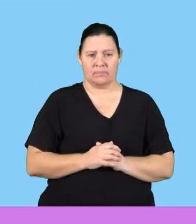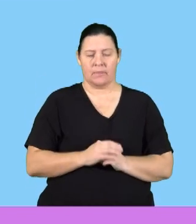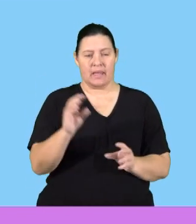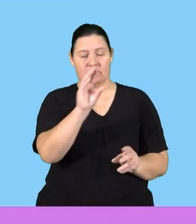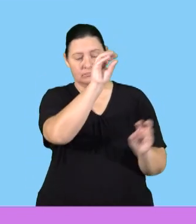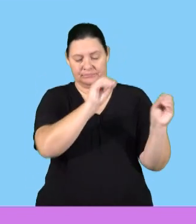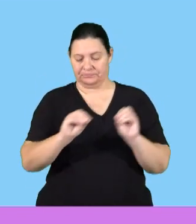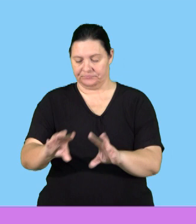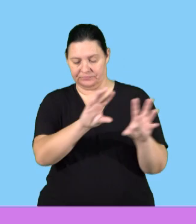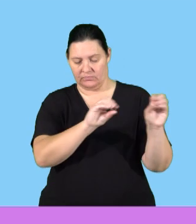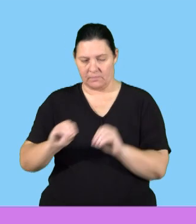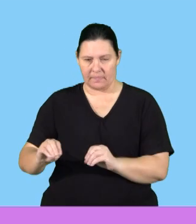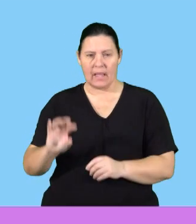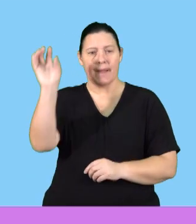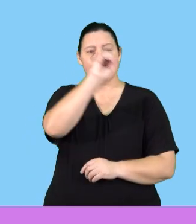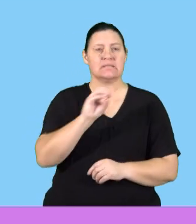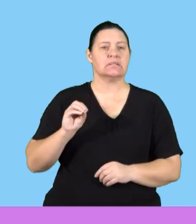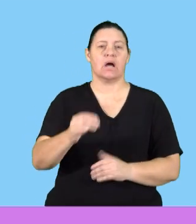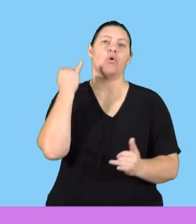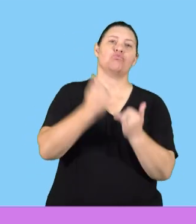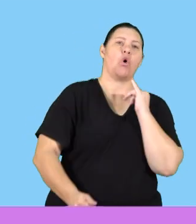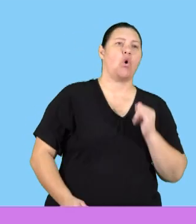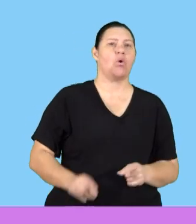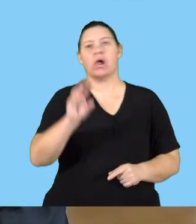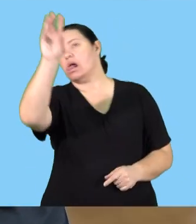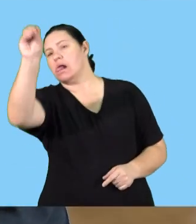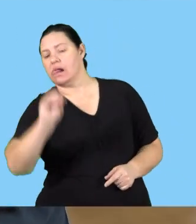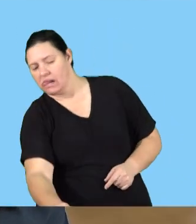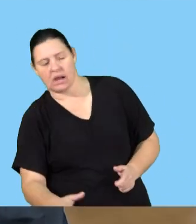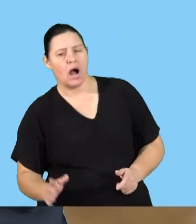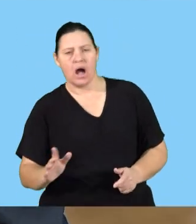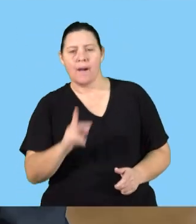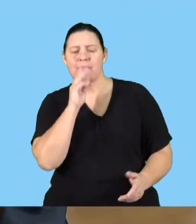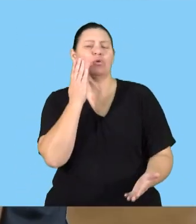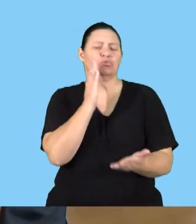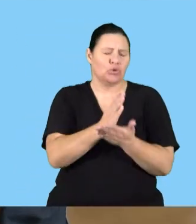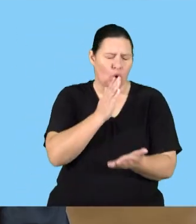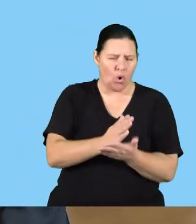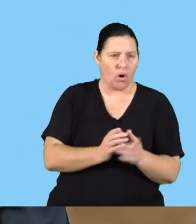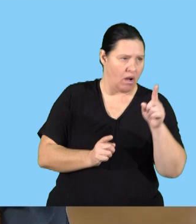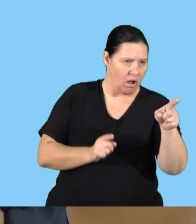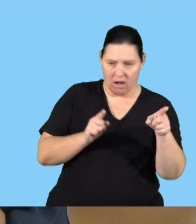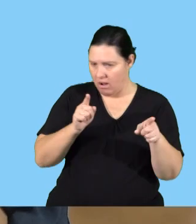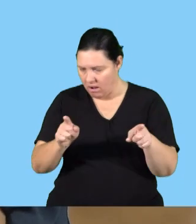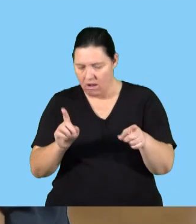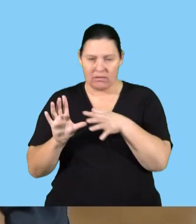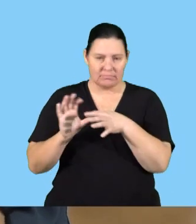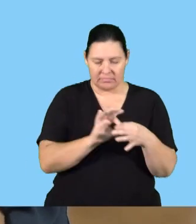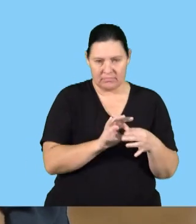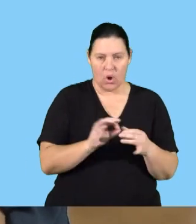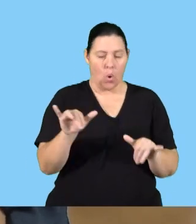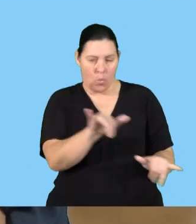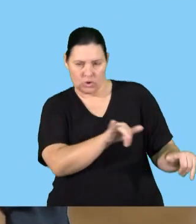then substituting the wrong value on the percentage change formula. What is key? Identify the previous and the new so that you